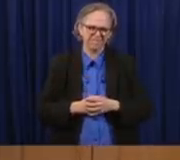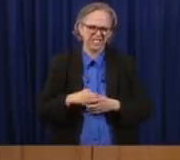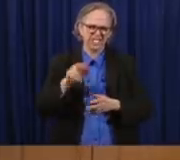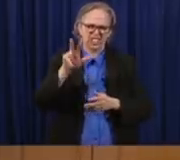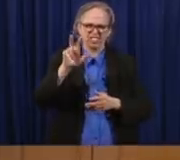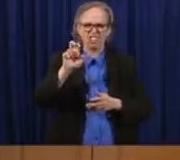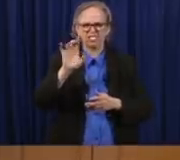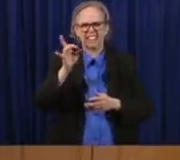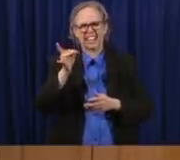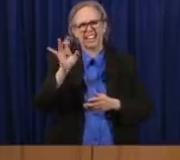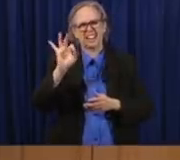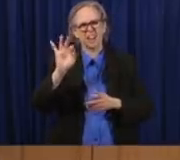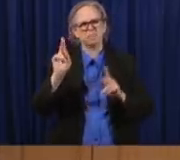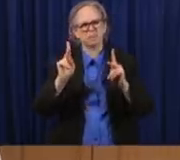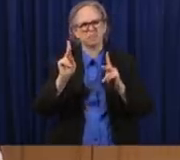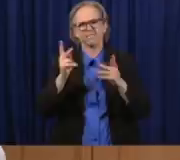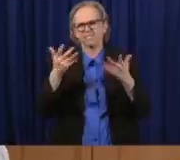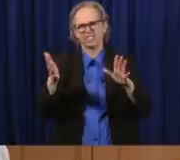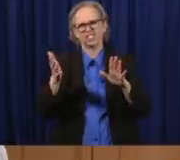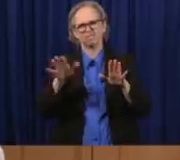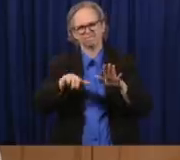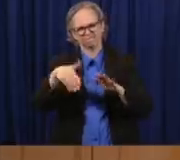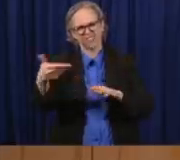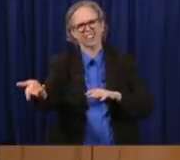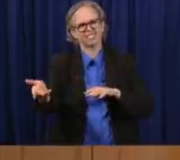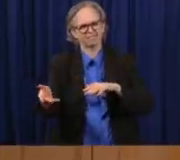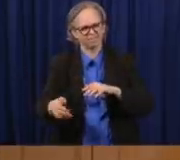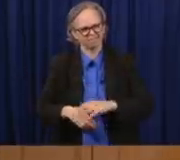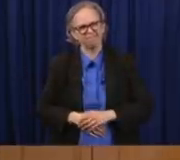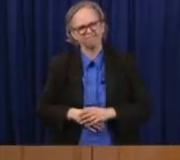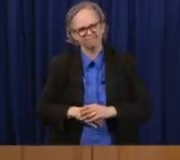389. Going to our next slide.